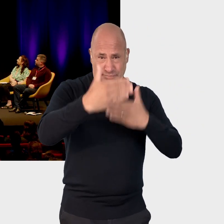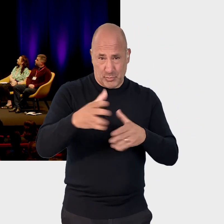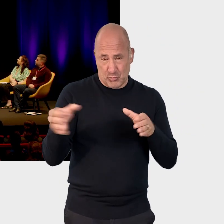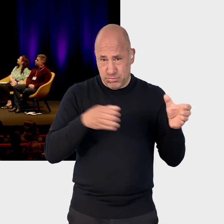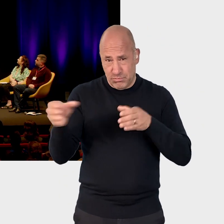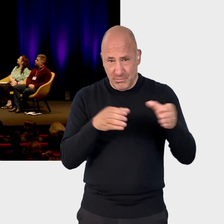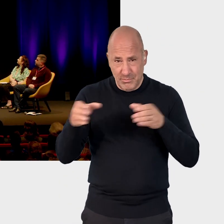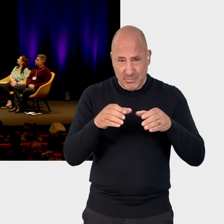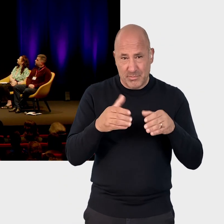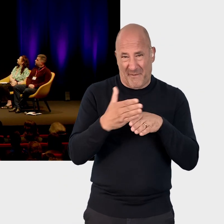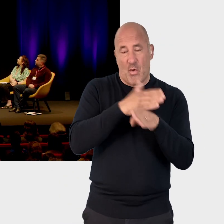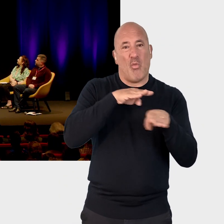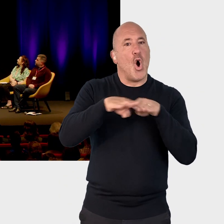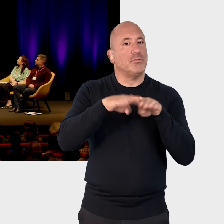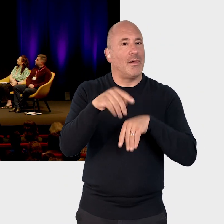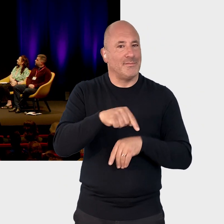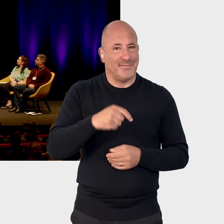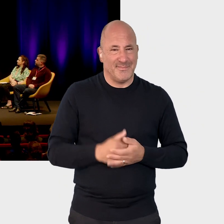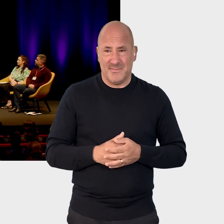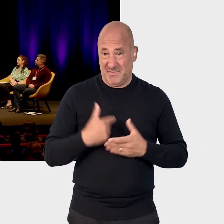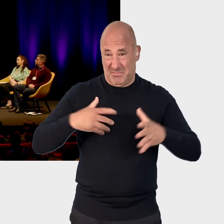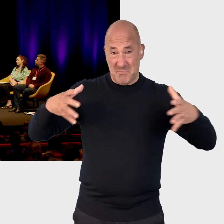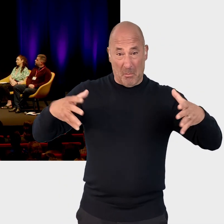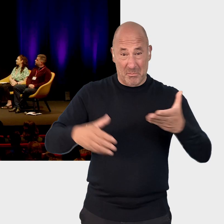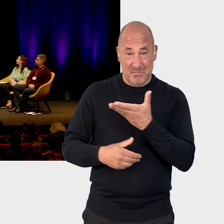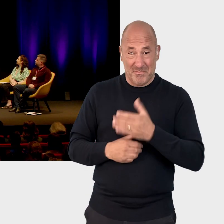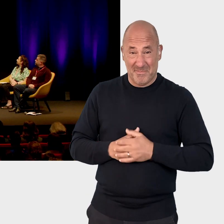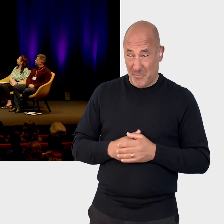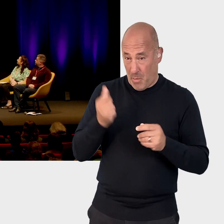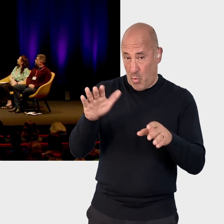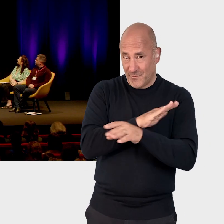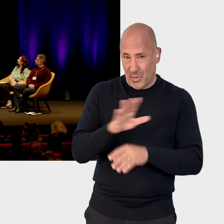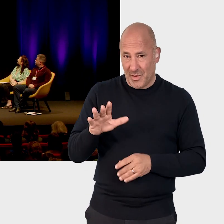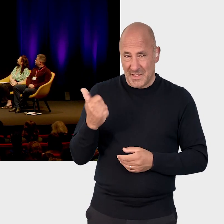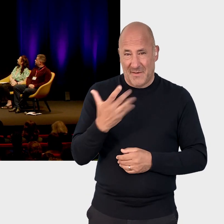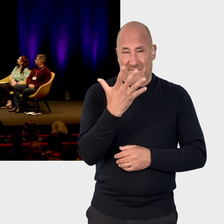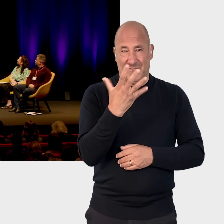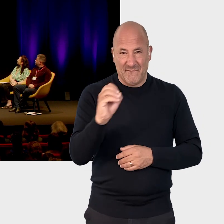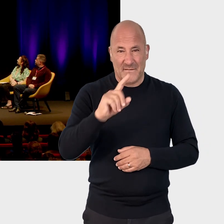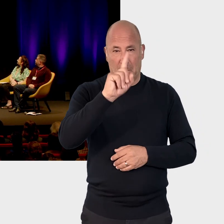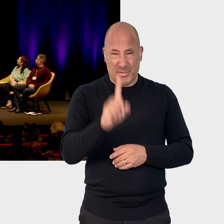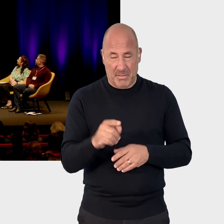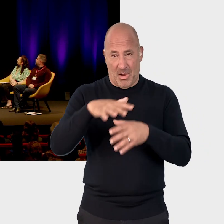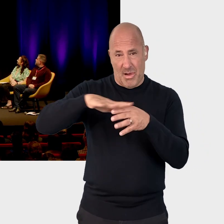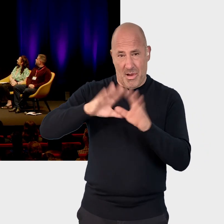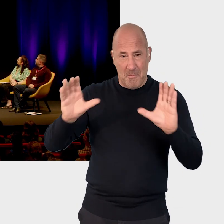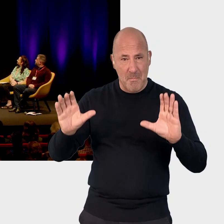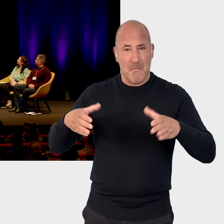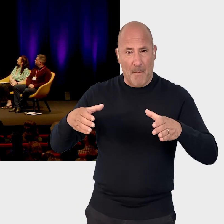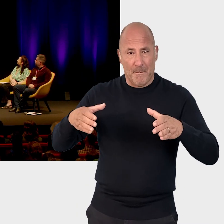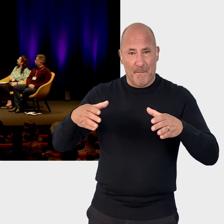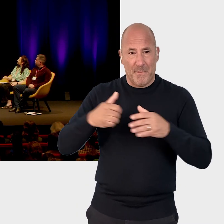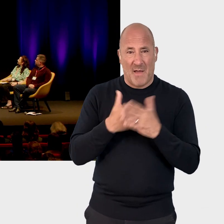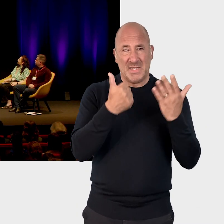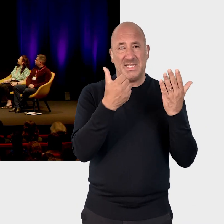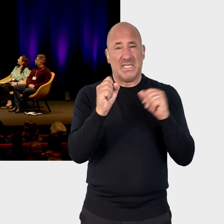with these groups in their community settings prior to rehearsals beginning. And there's our full company. Almost full company. That's the 50-strong community